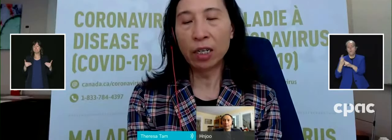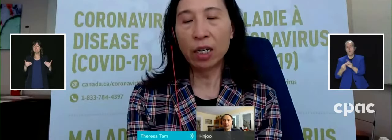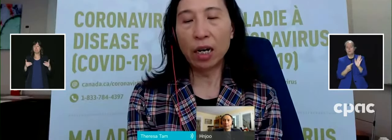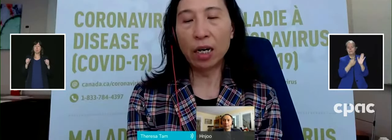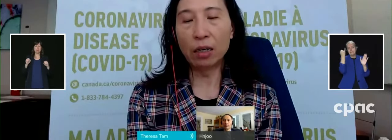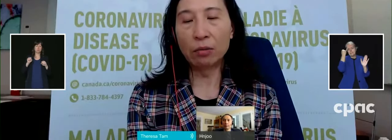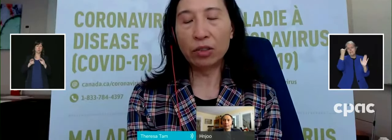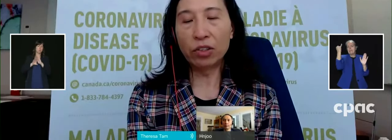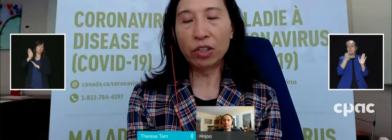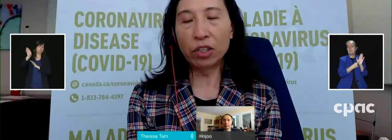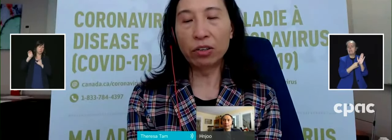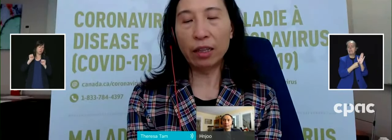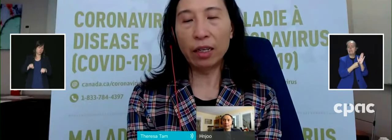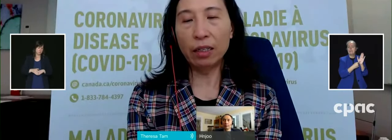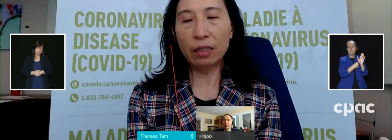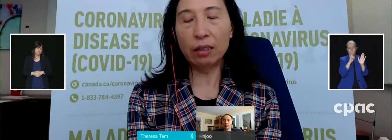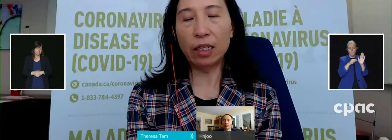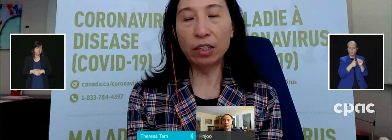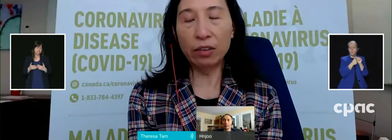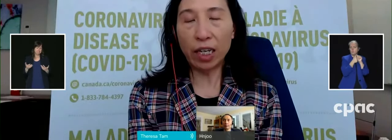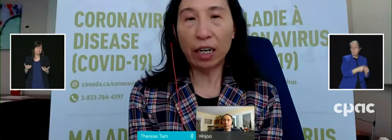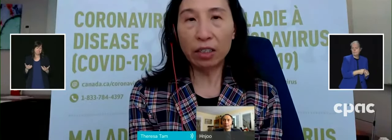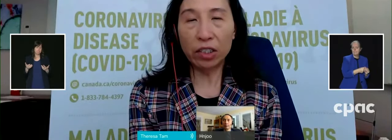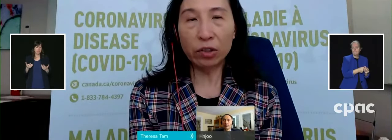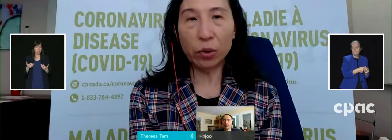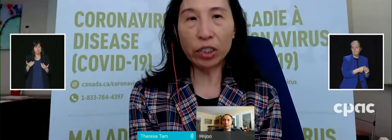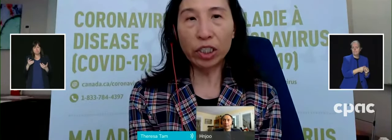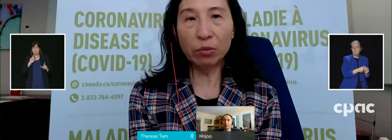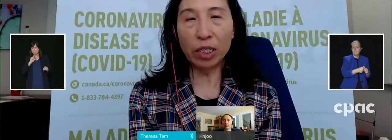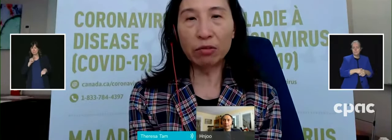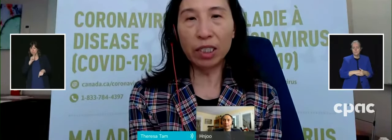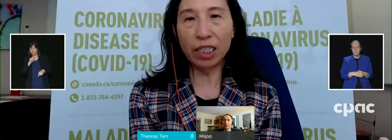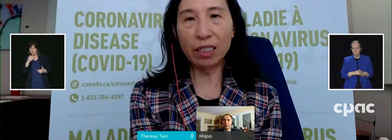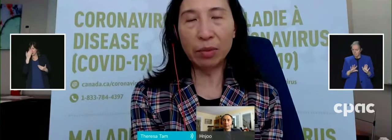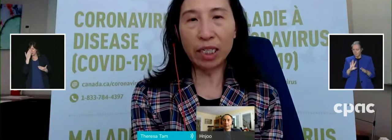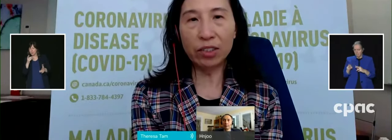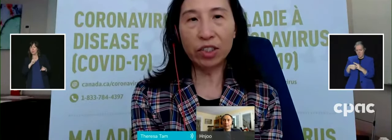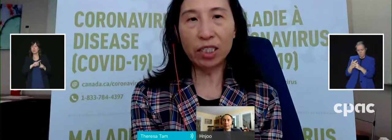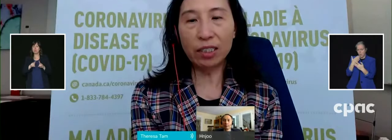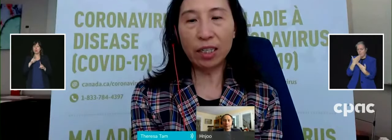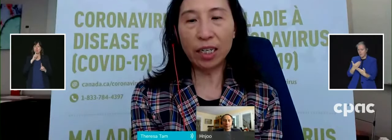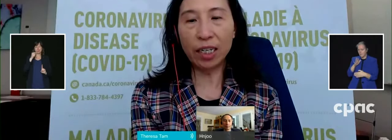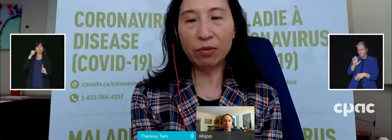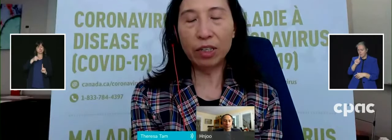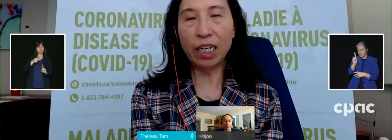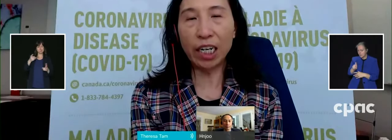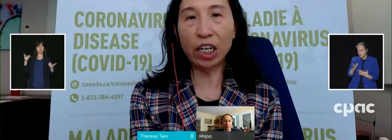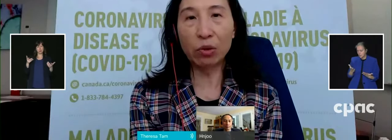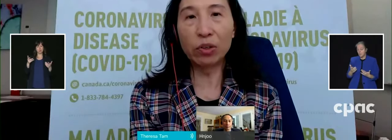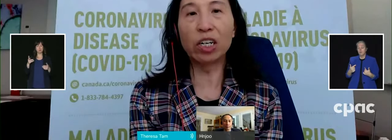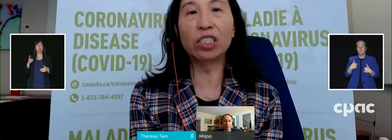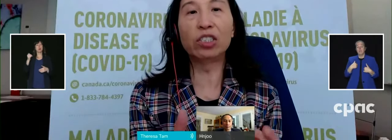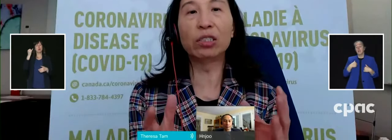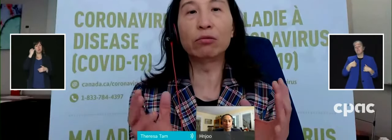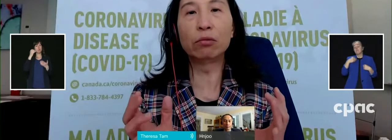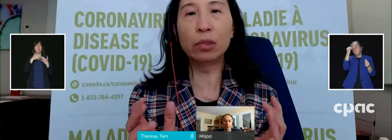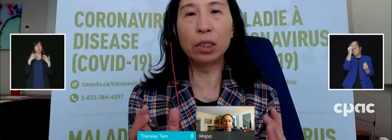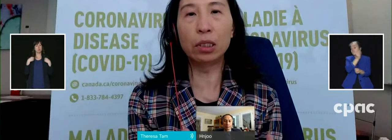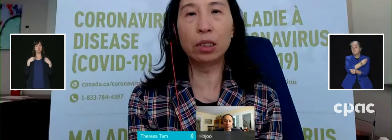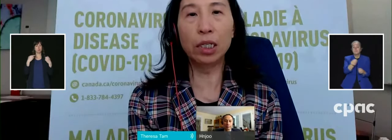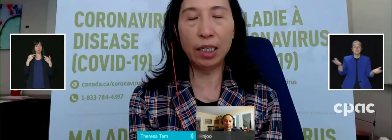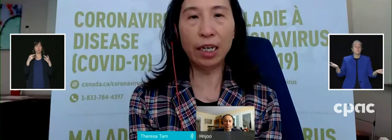of. So I think I don't know if that answers your question, but really the message is that if we let go, we got to do